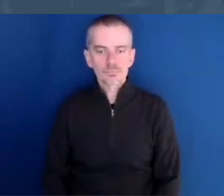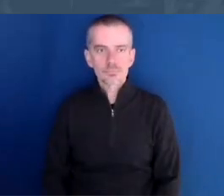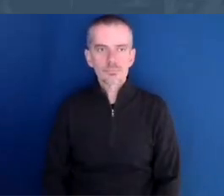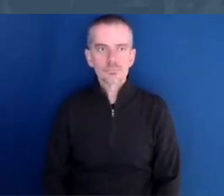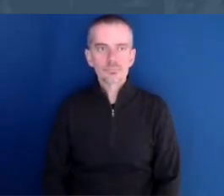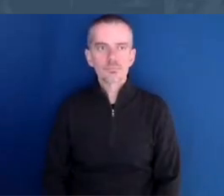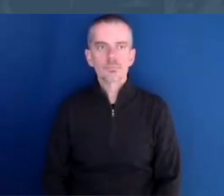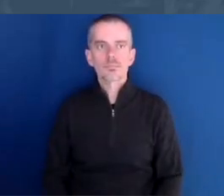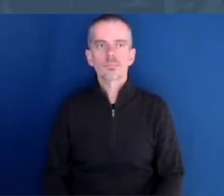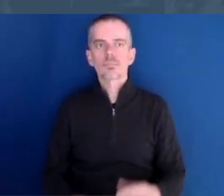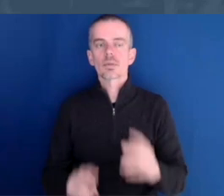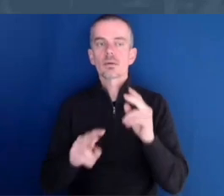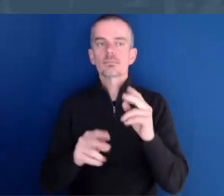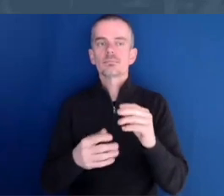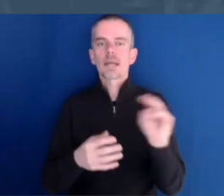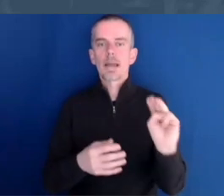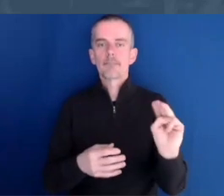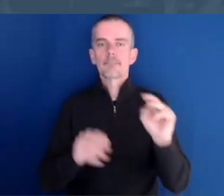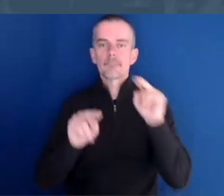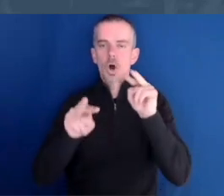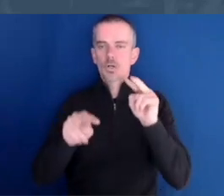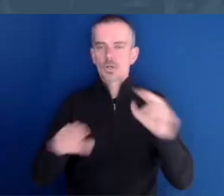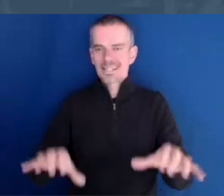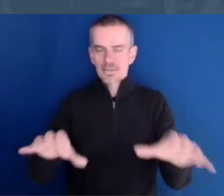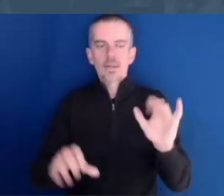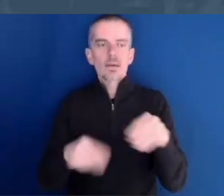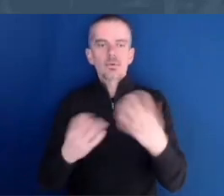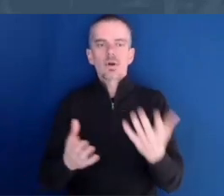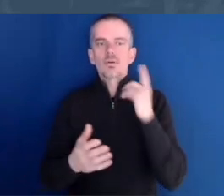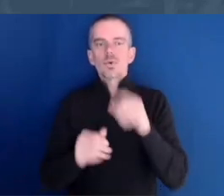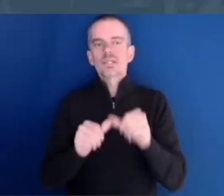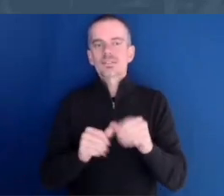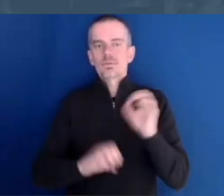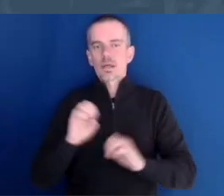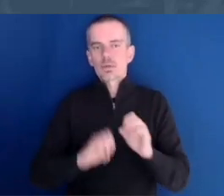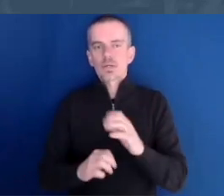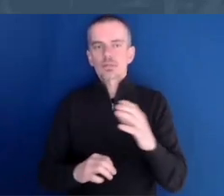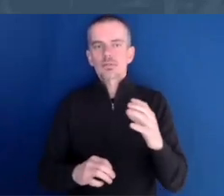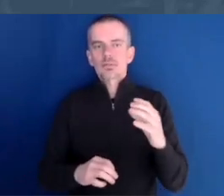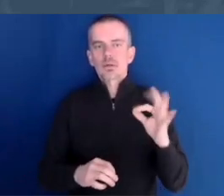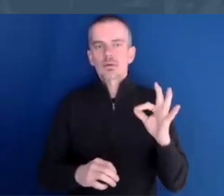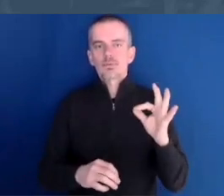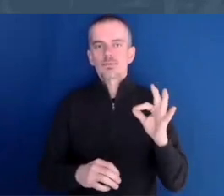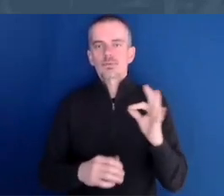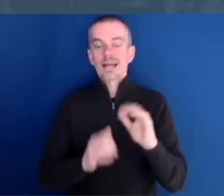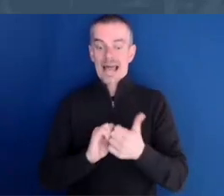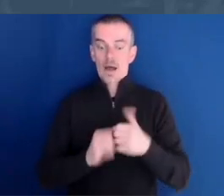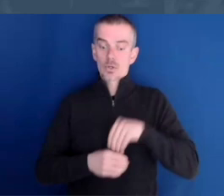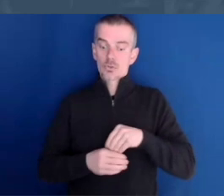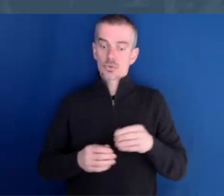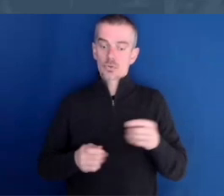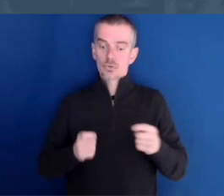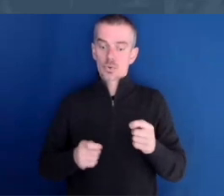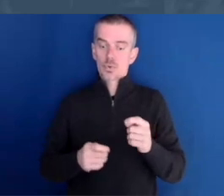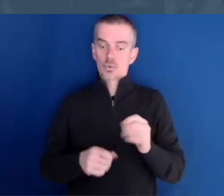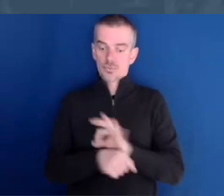There's monitoring activities. So these are basically going to provide for the continuous evaluation of both how internal controls are